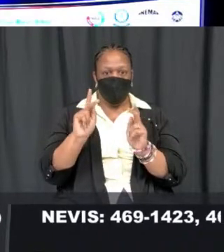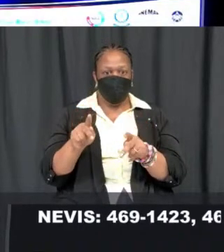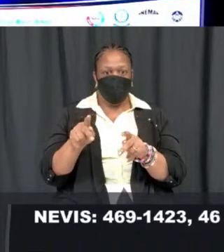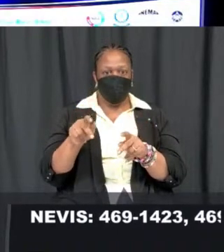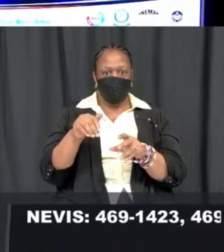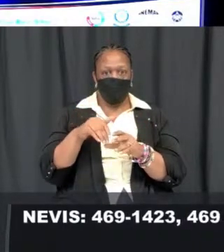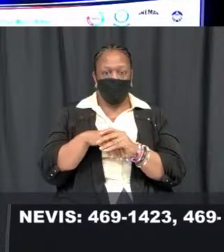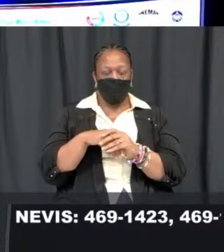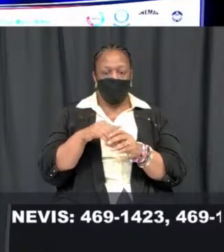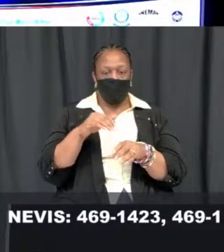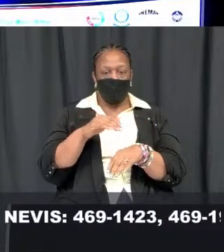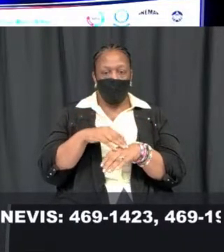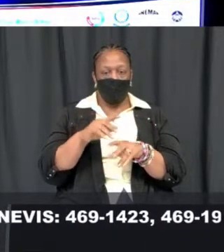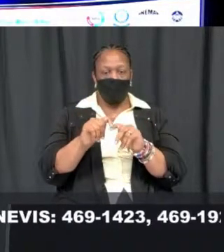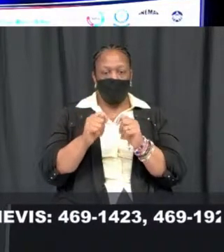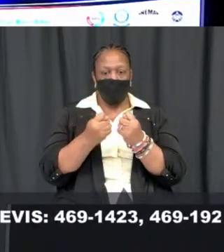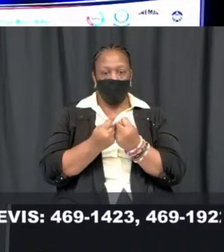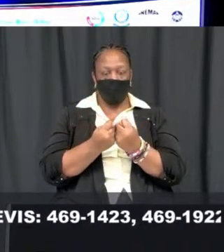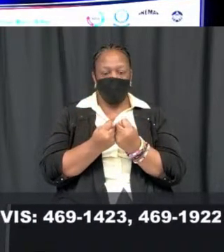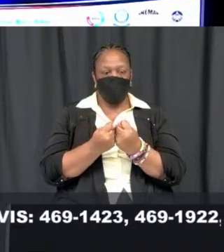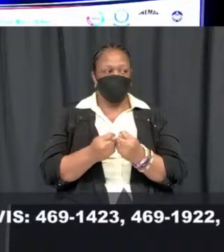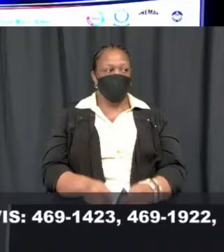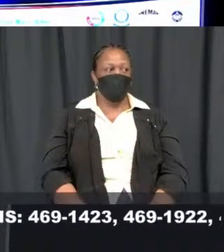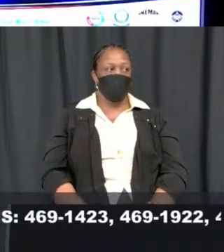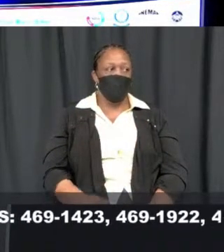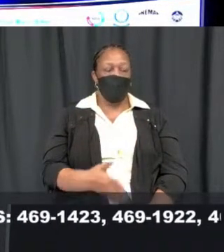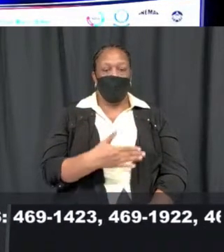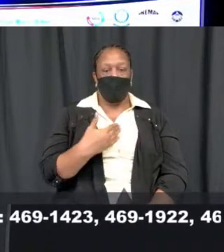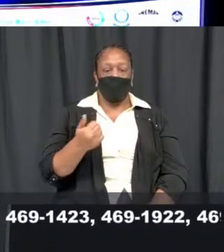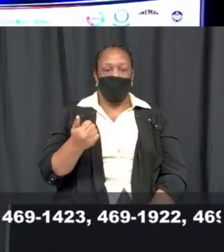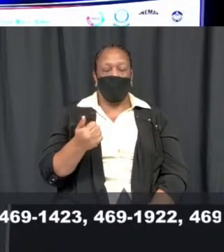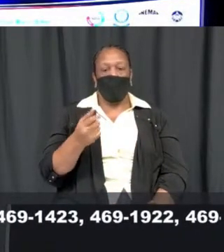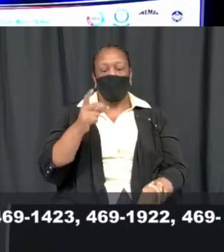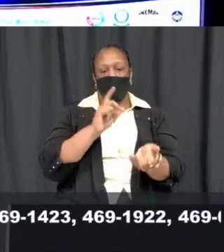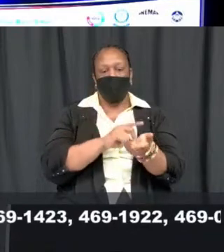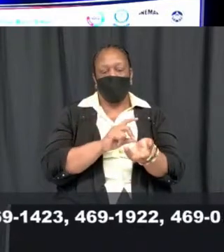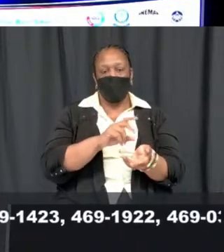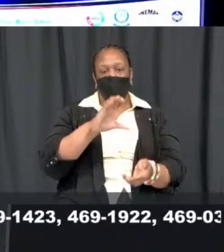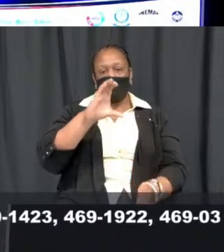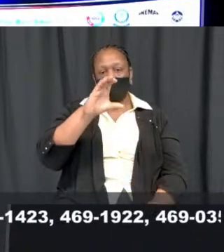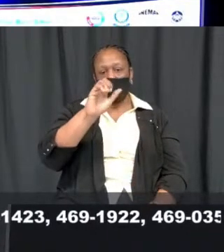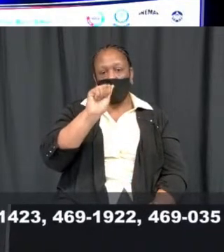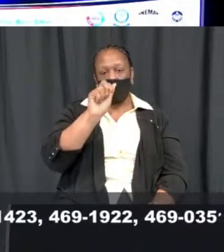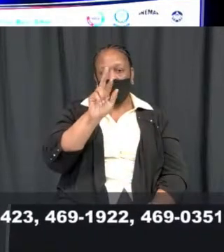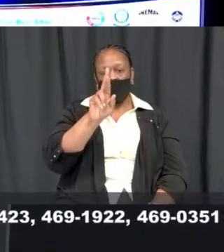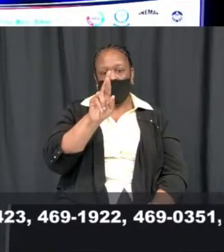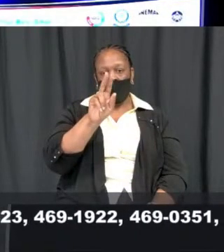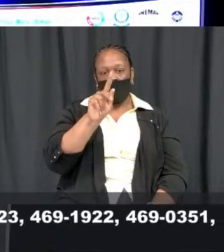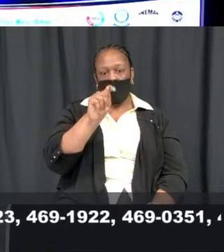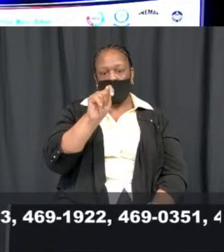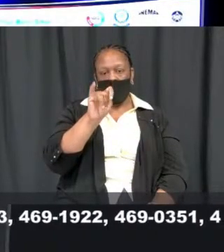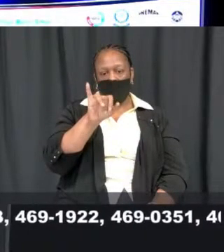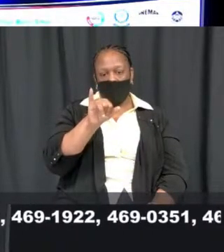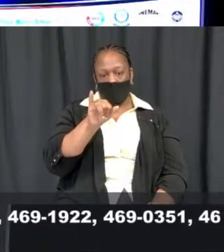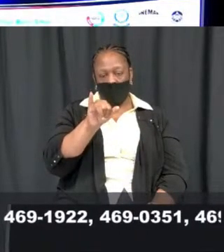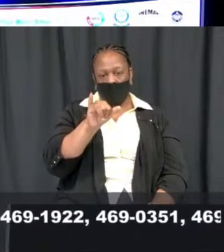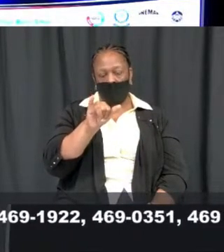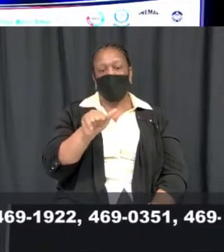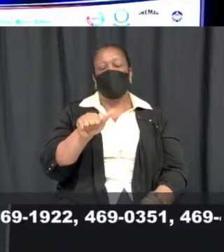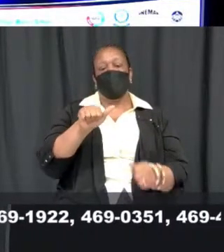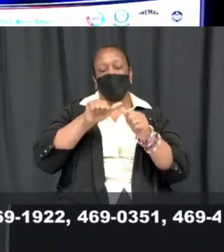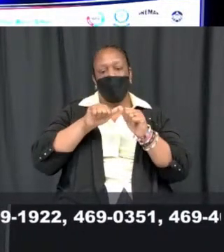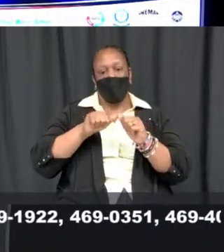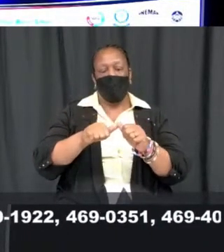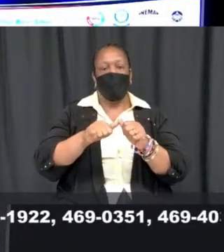Marissa Carty, who works very hard in terms of putting all these stats together and the